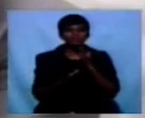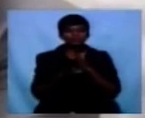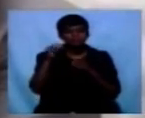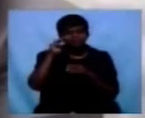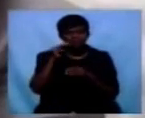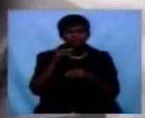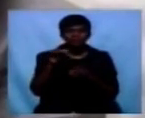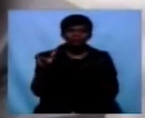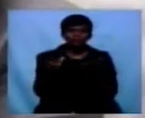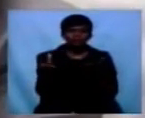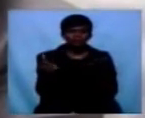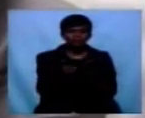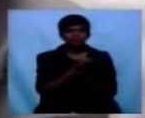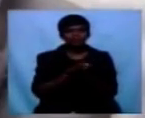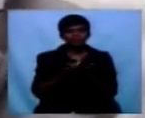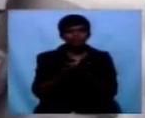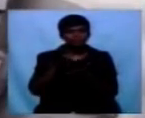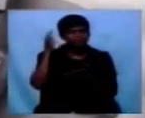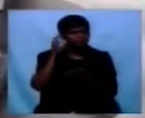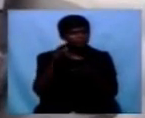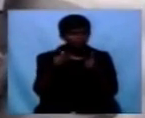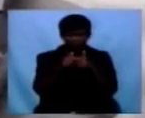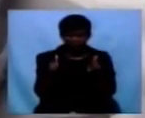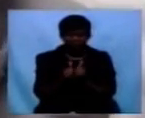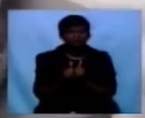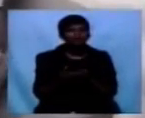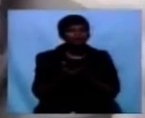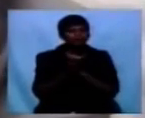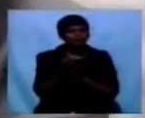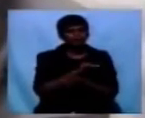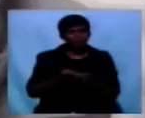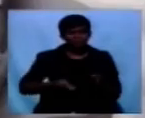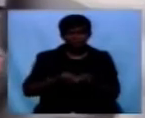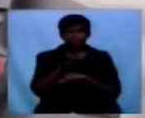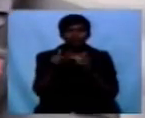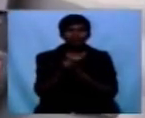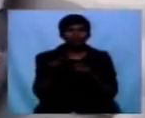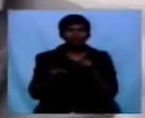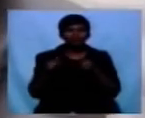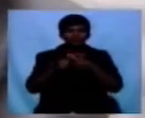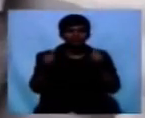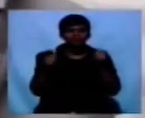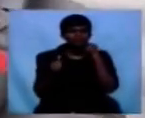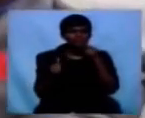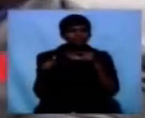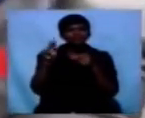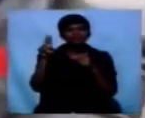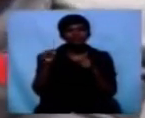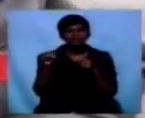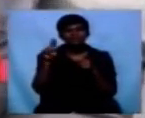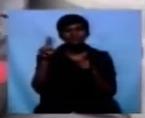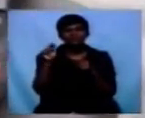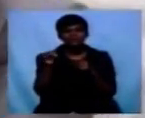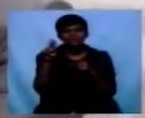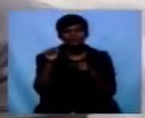York. And then this Secretary General asked the member states and said, everybody, among yourselves, you say United Nations